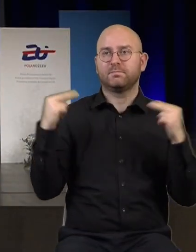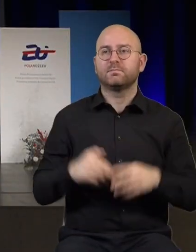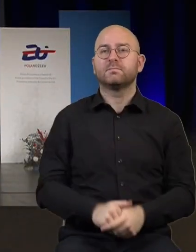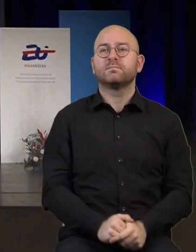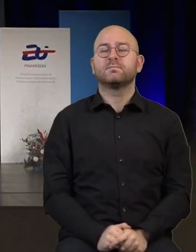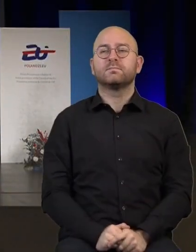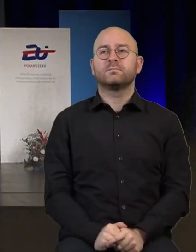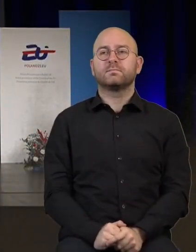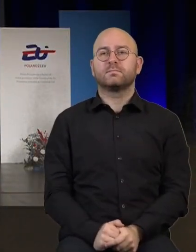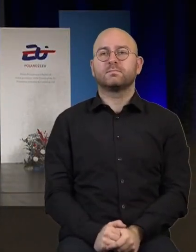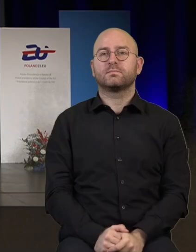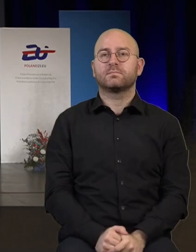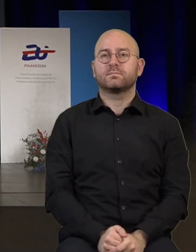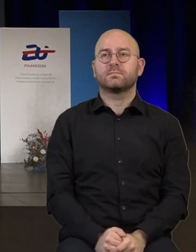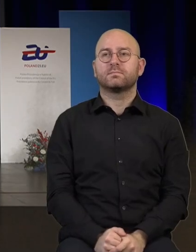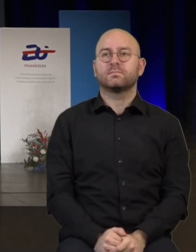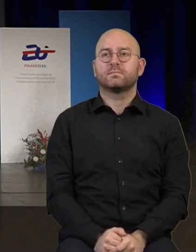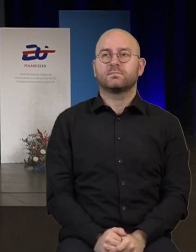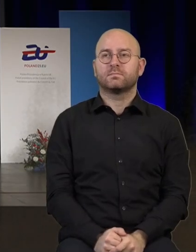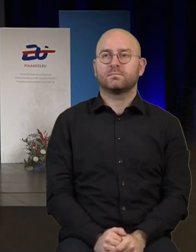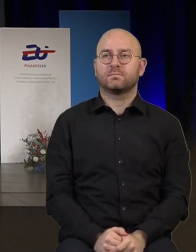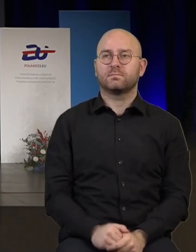Thank you, Oksana, for this presentation.